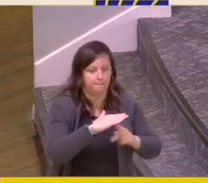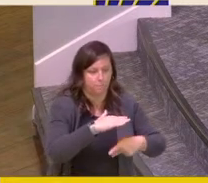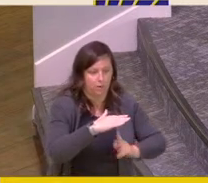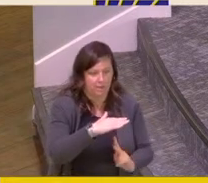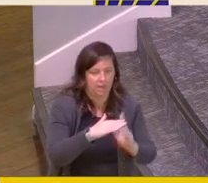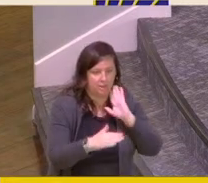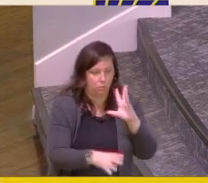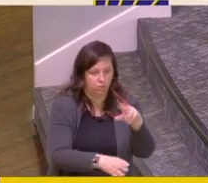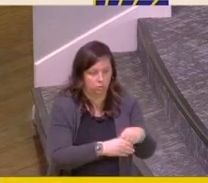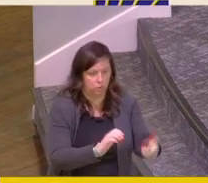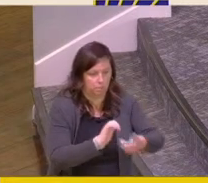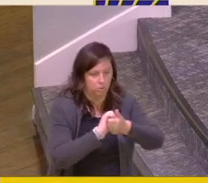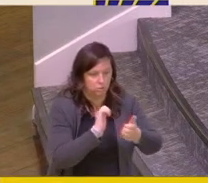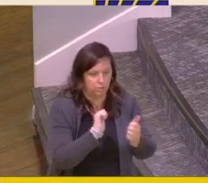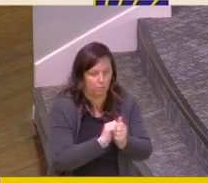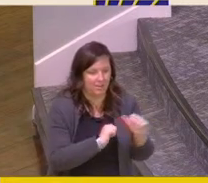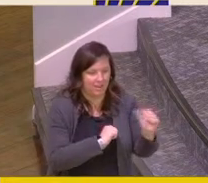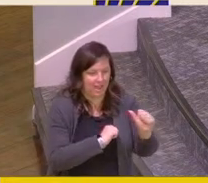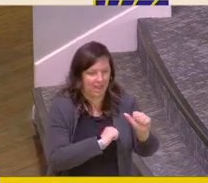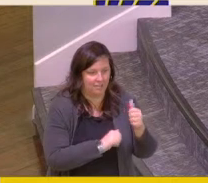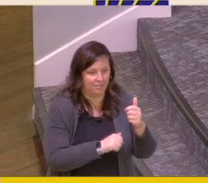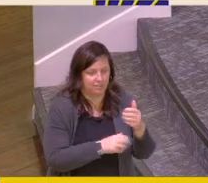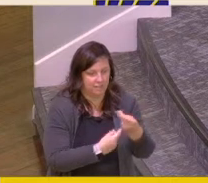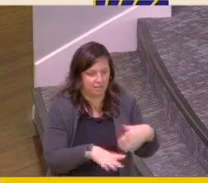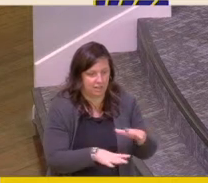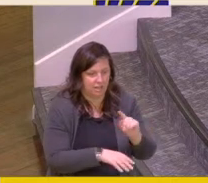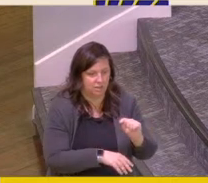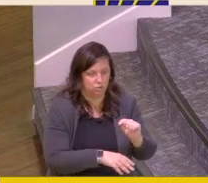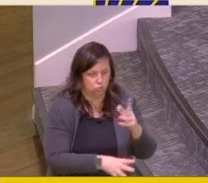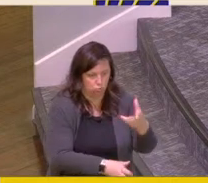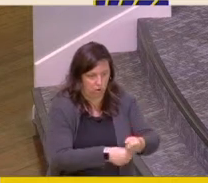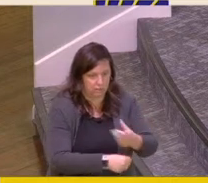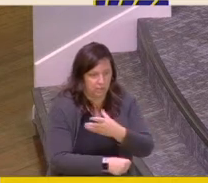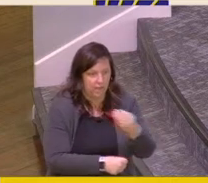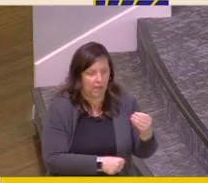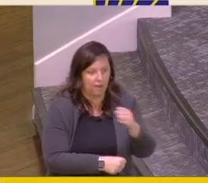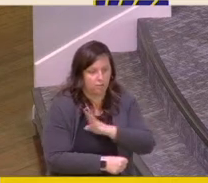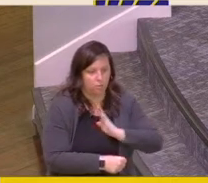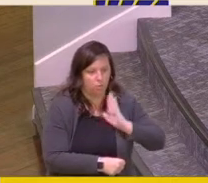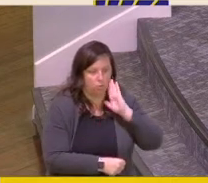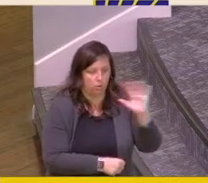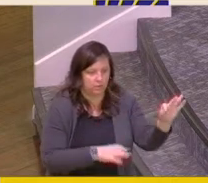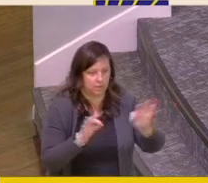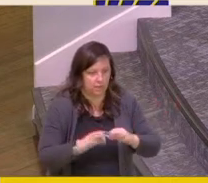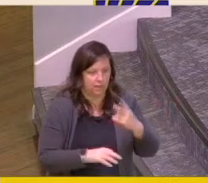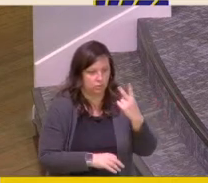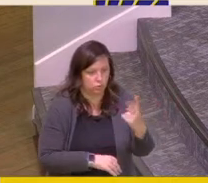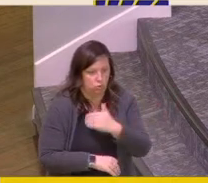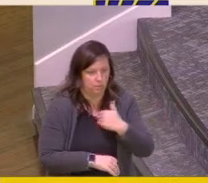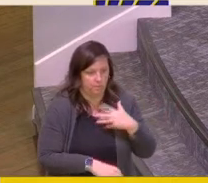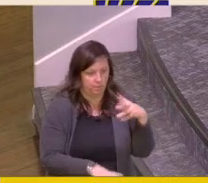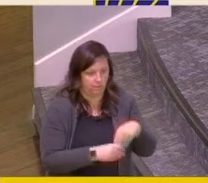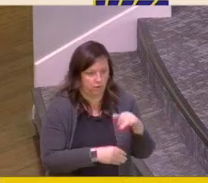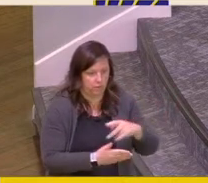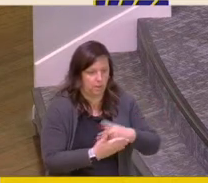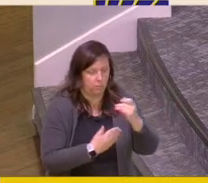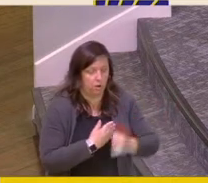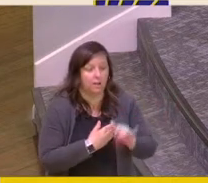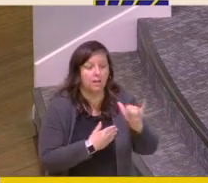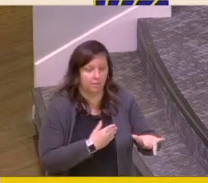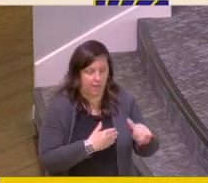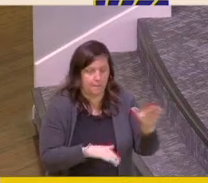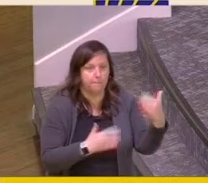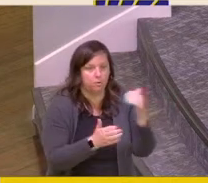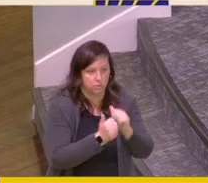The board would select two members to be on the committee of that project. At that time, the motion passed with yes votes by